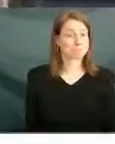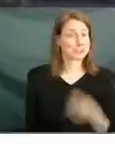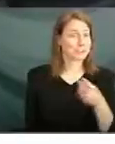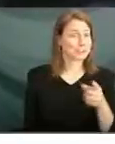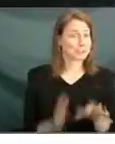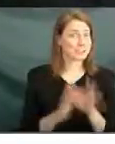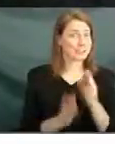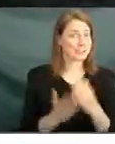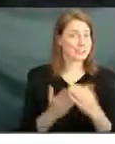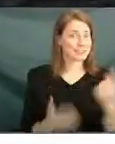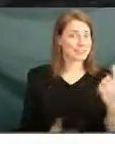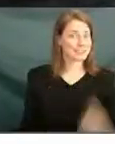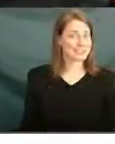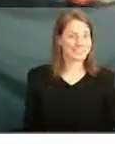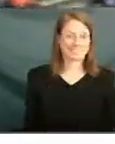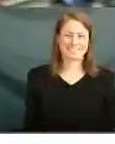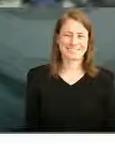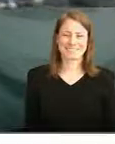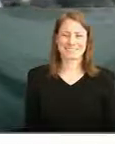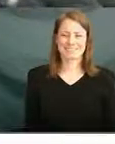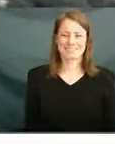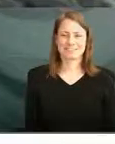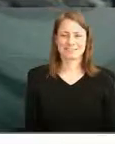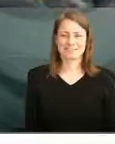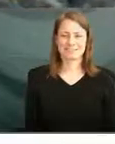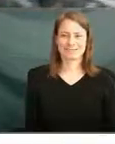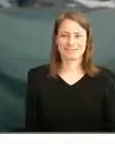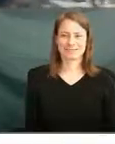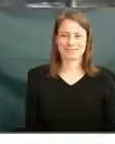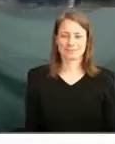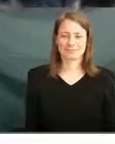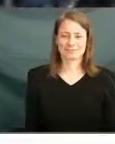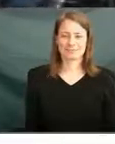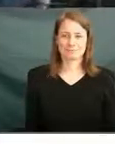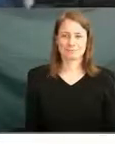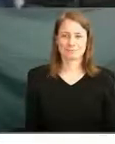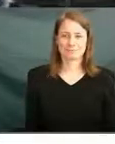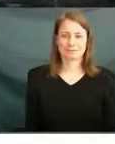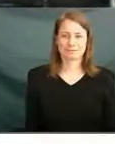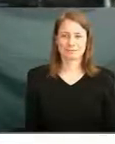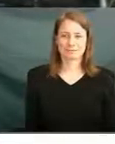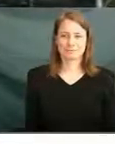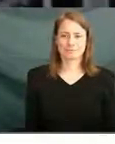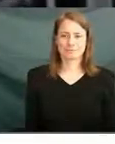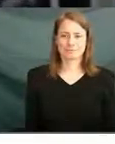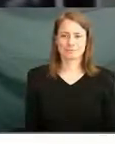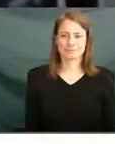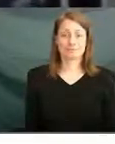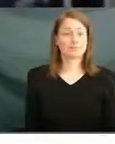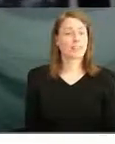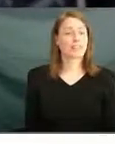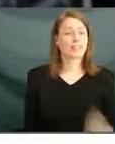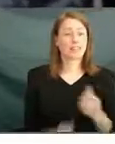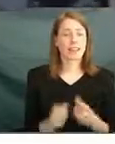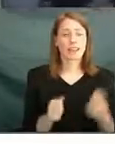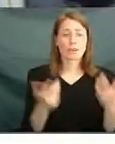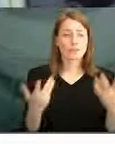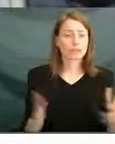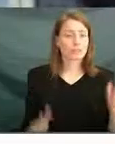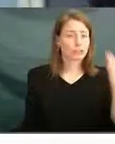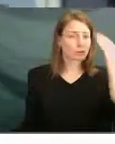Og så tar du det med deg, så springer du bort. Ha det! Everybody knows now, after the program, that they can't say